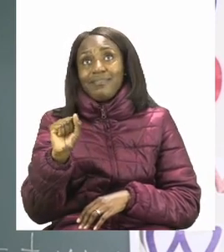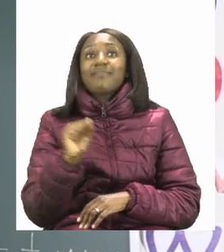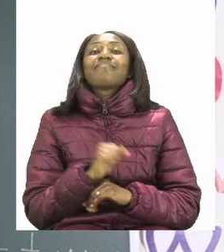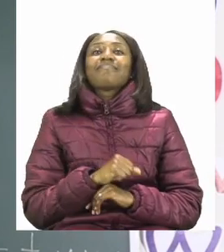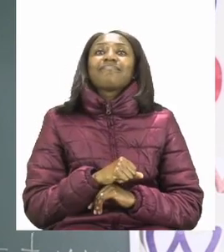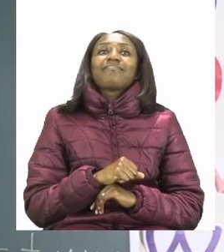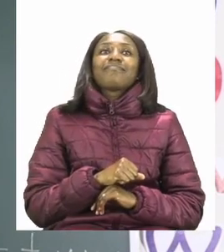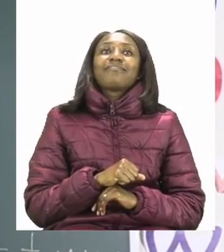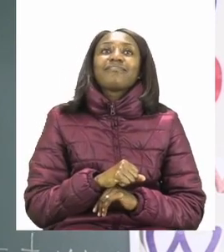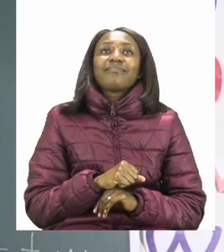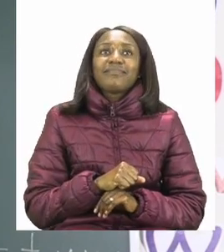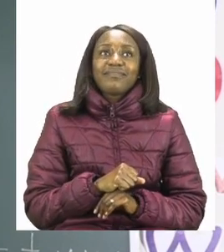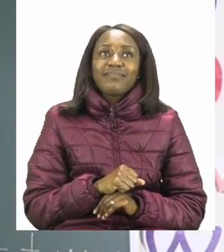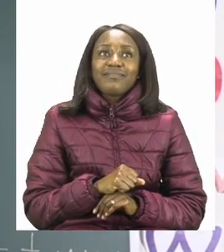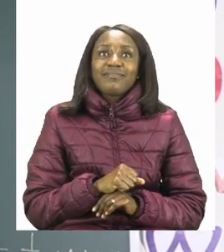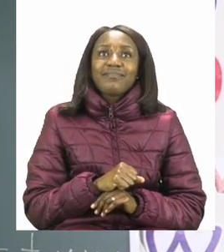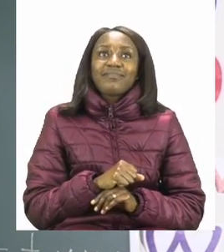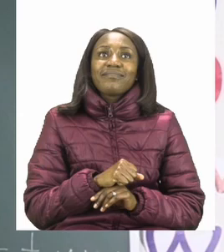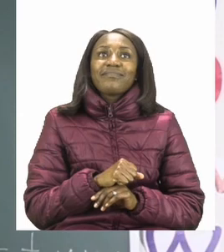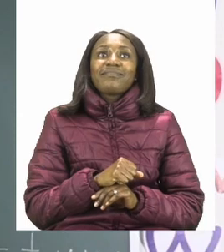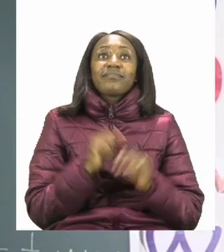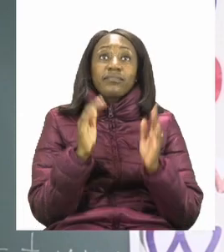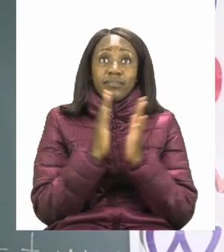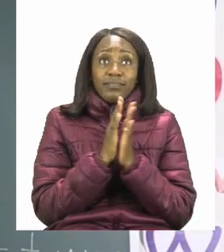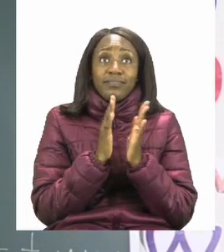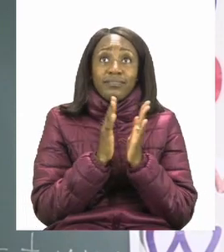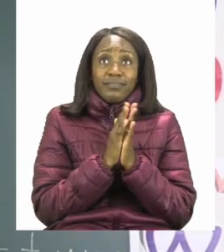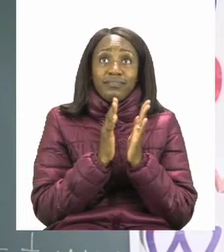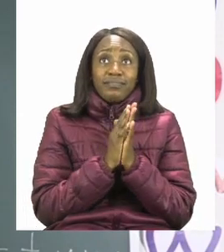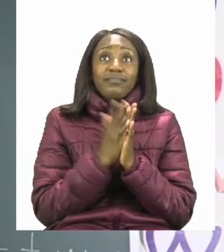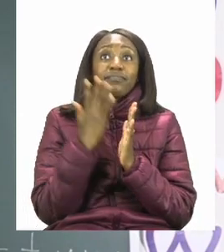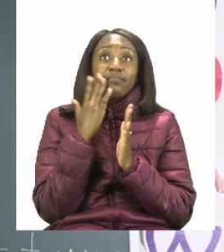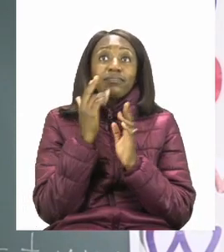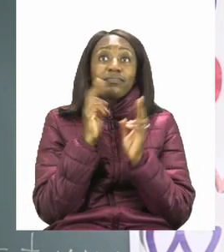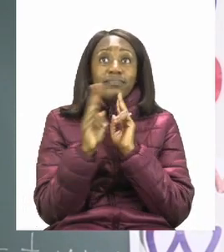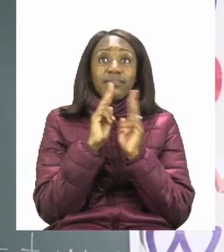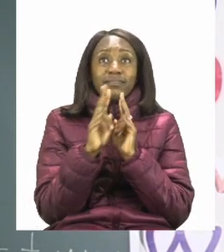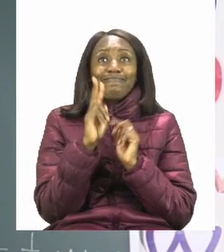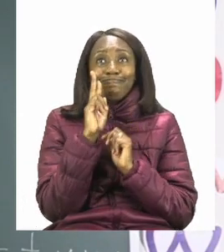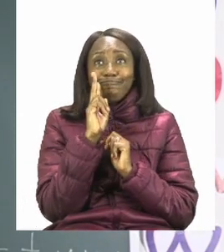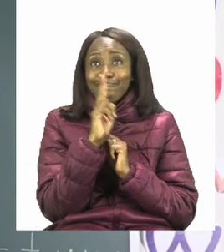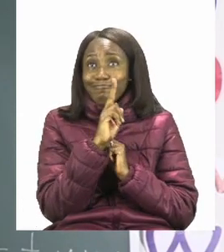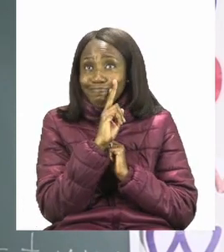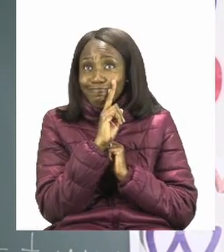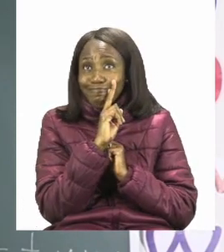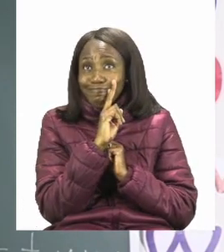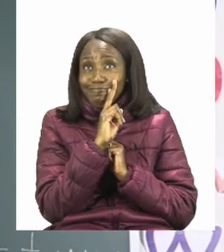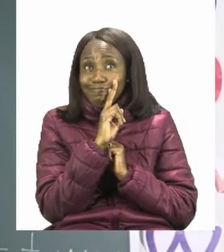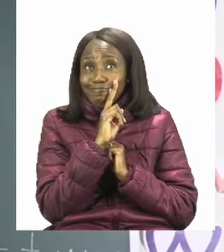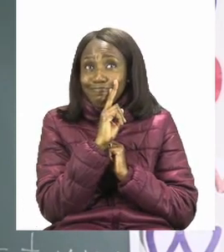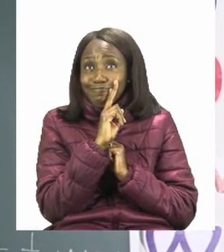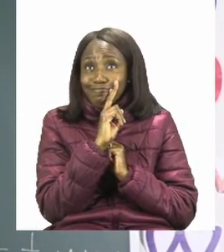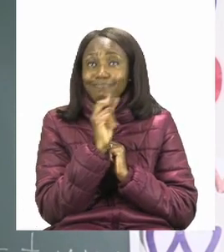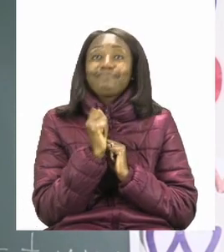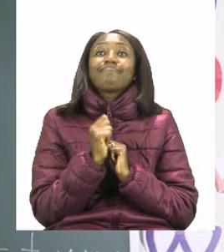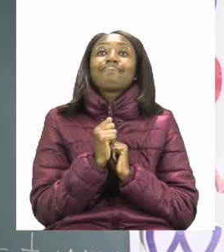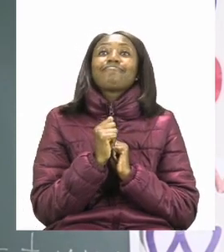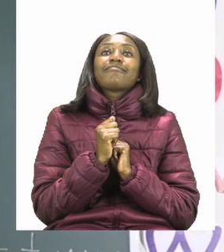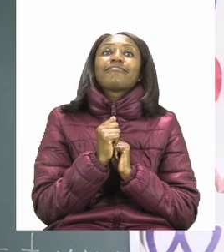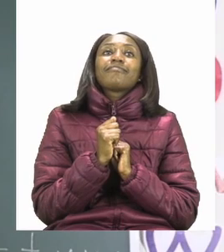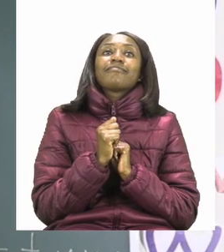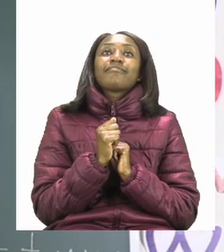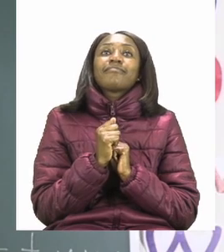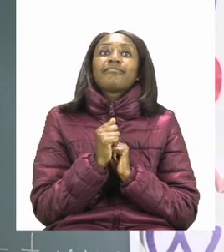So this is what we have when we're talking about verbs, these type of verbs. Now, before